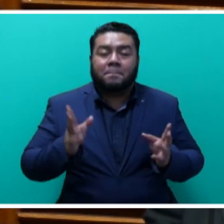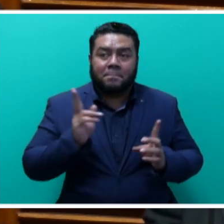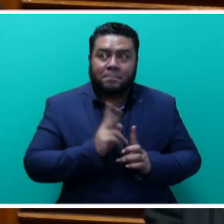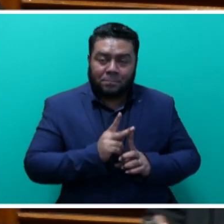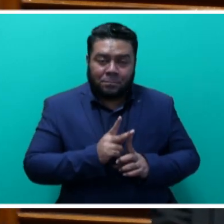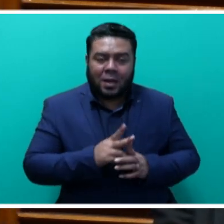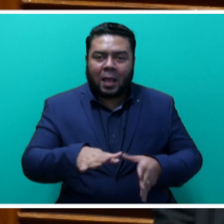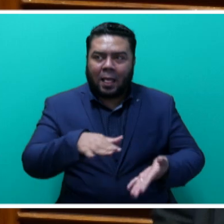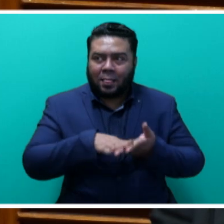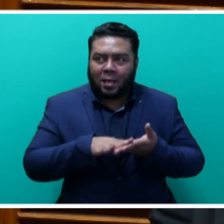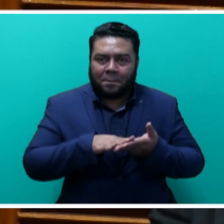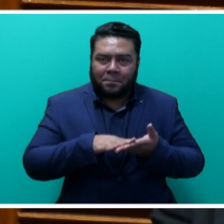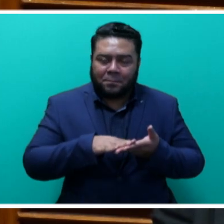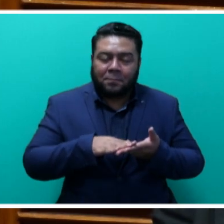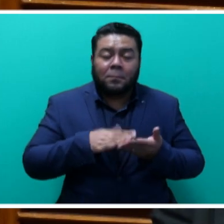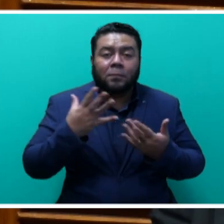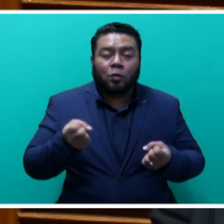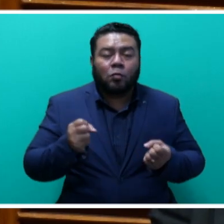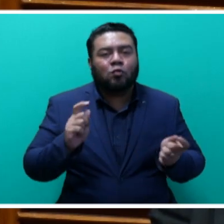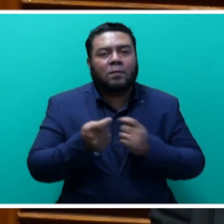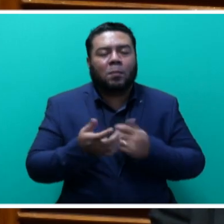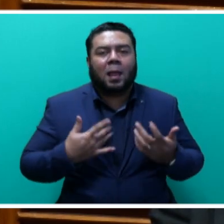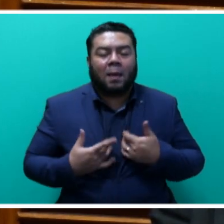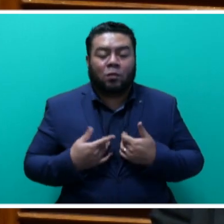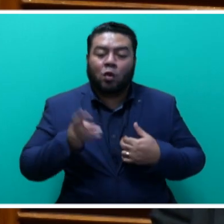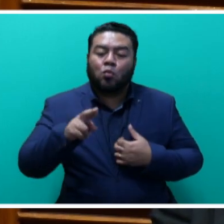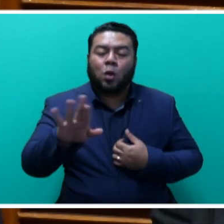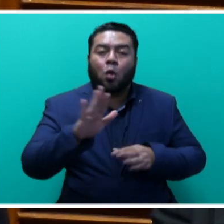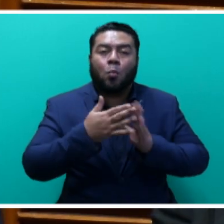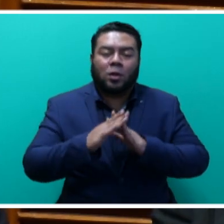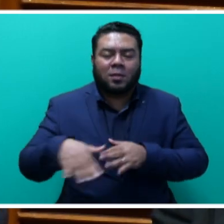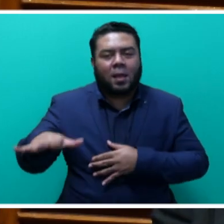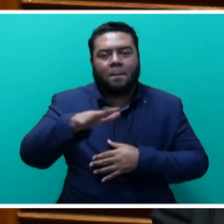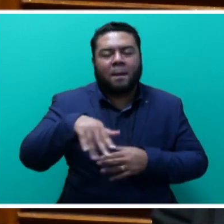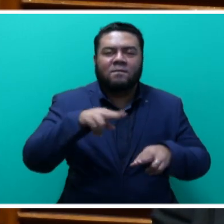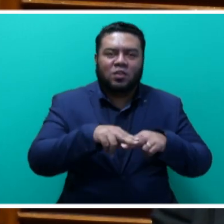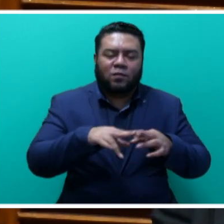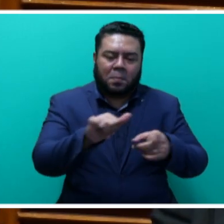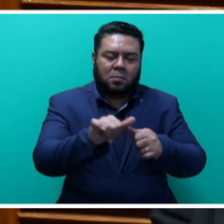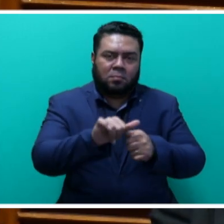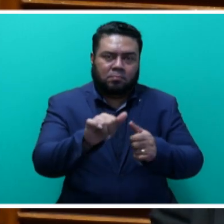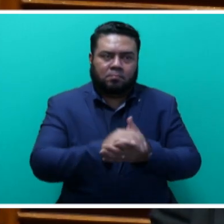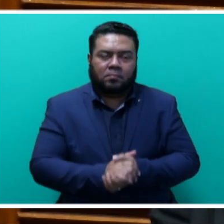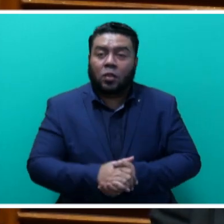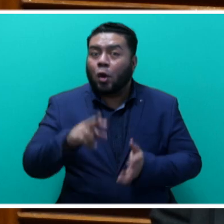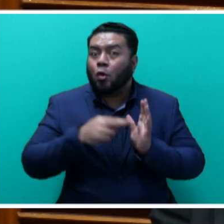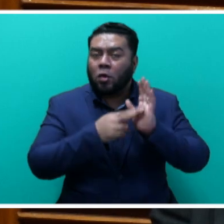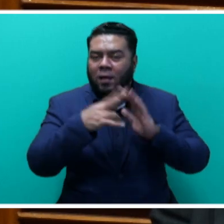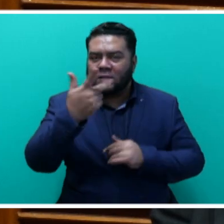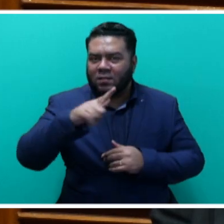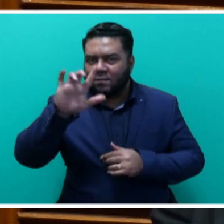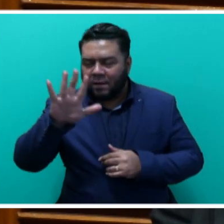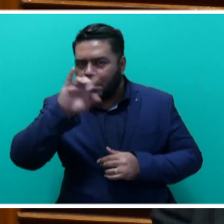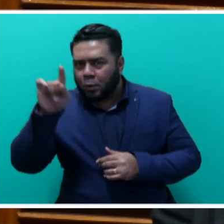has also helped to transform the lives of some of our rural communities across Fiji for the better. In the Northern Division,